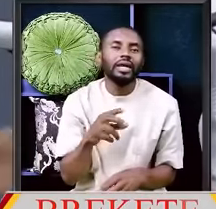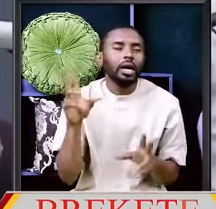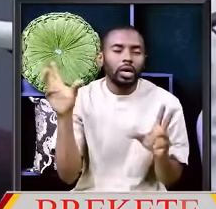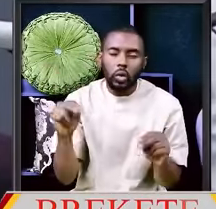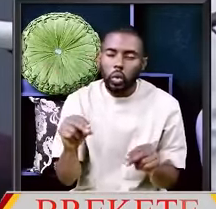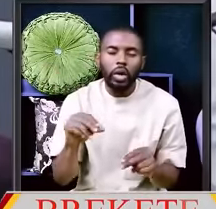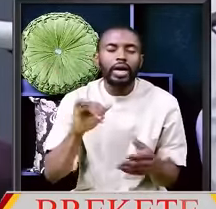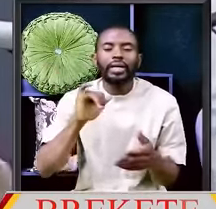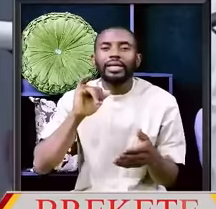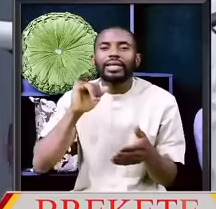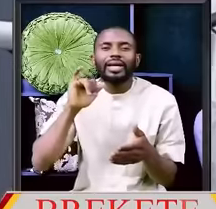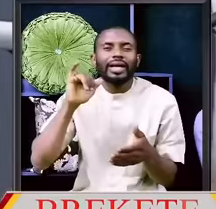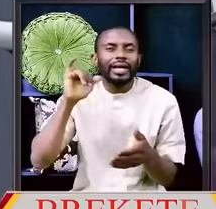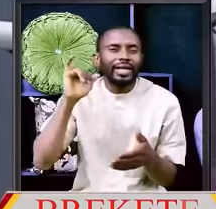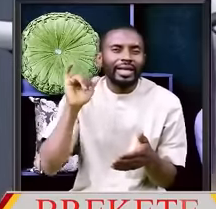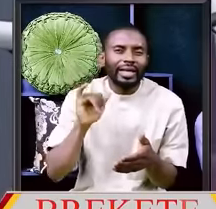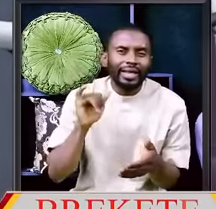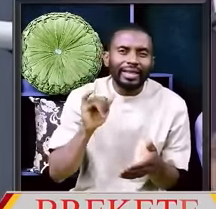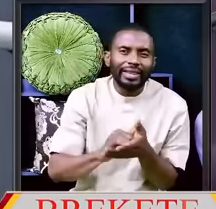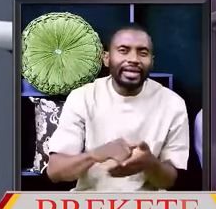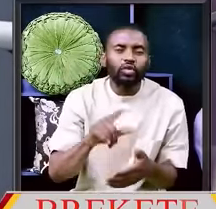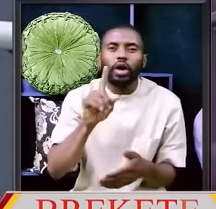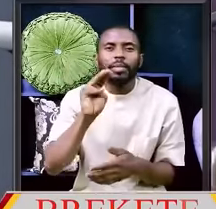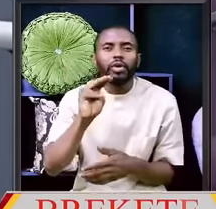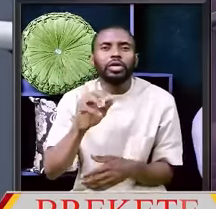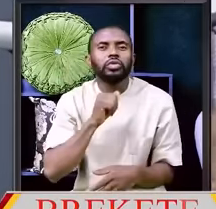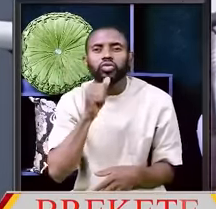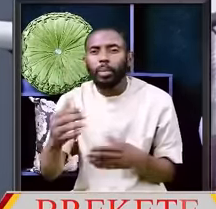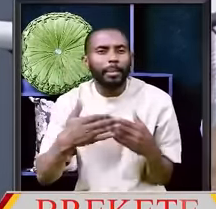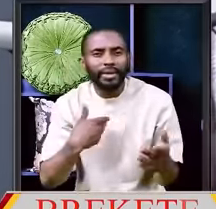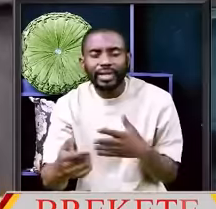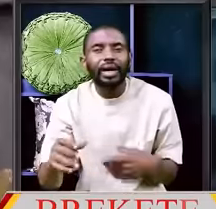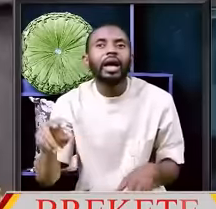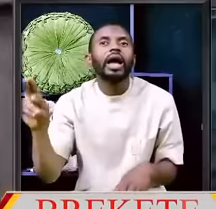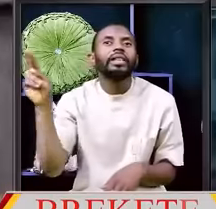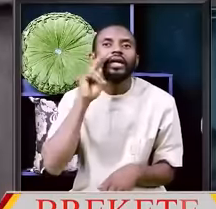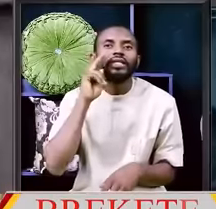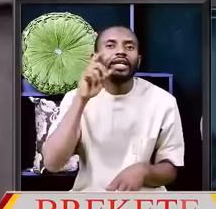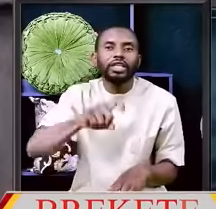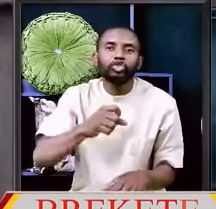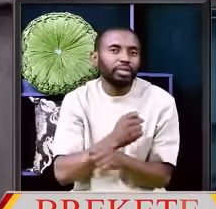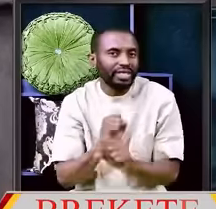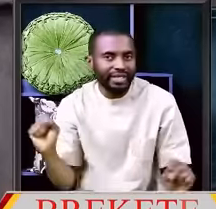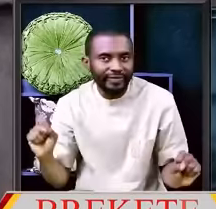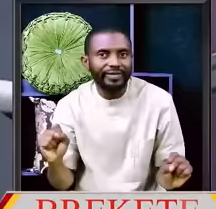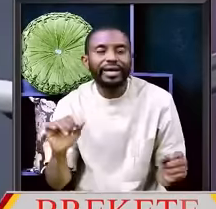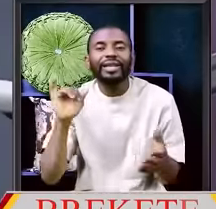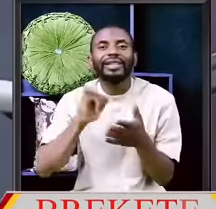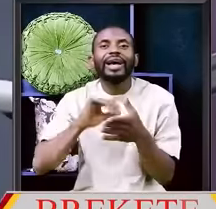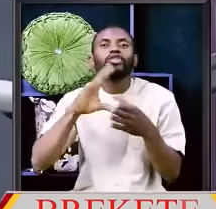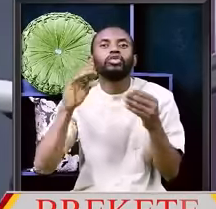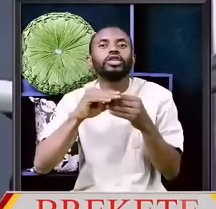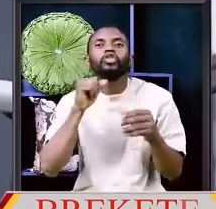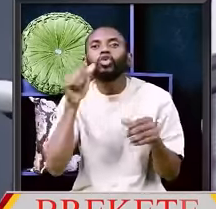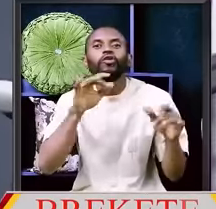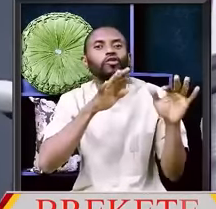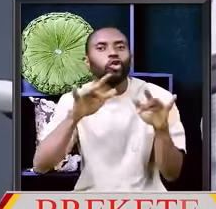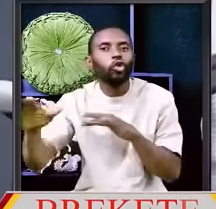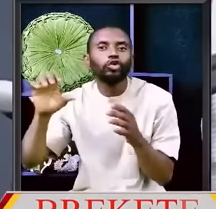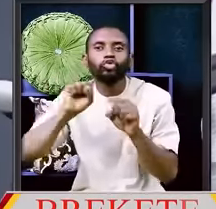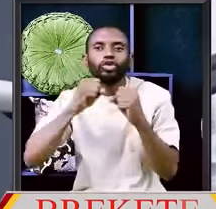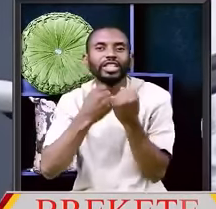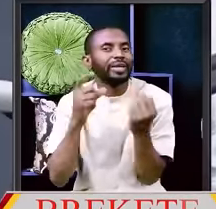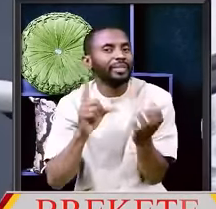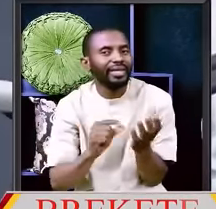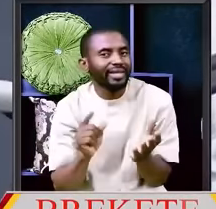save that one. No trend. I know, appreciate Nigerian police now. In no trend, they just talk and casually. We get